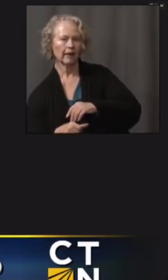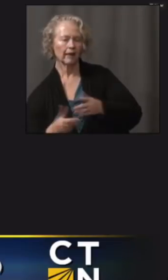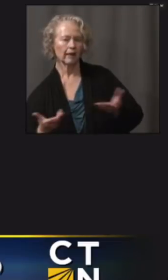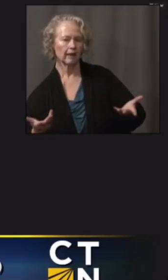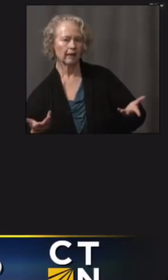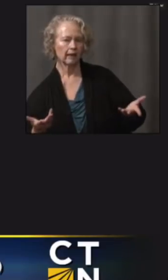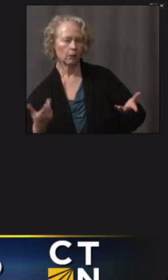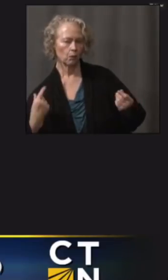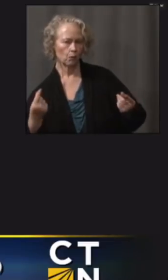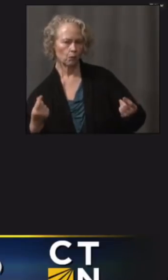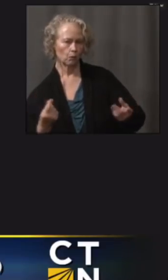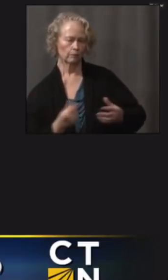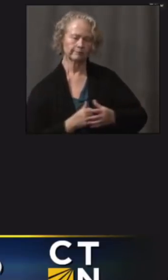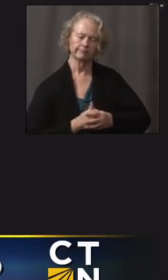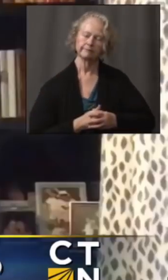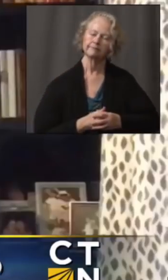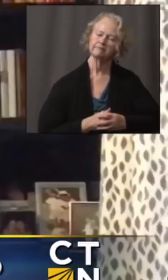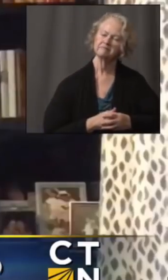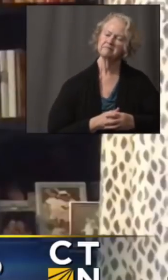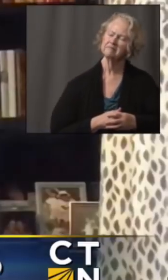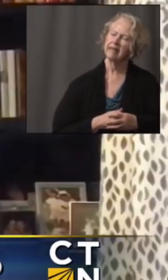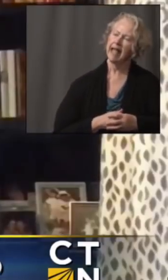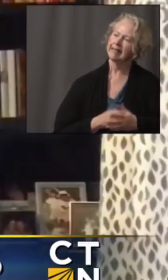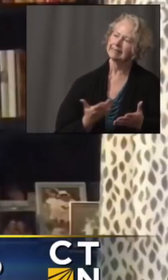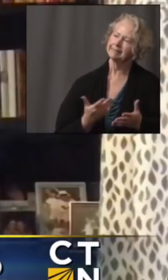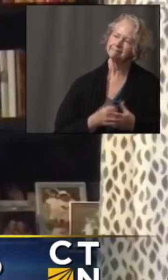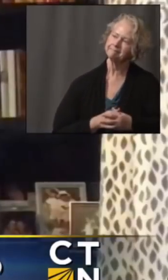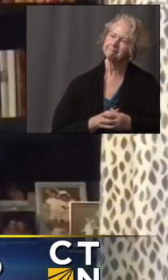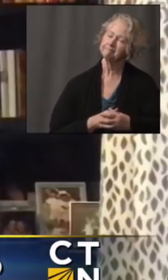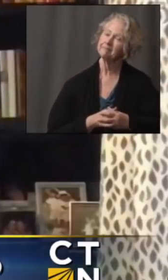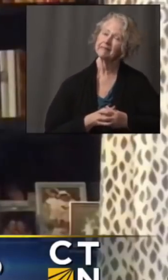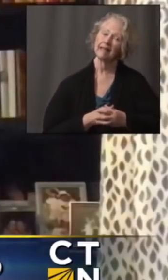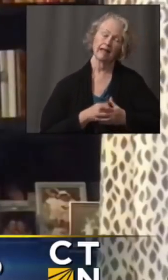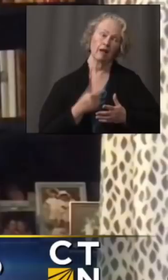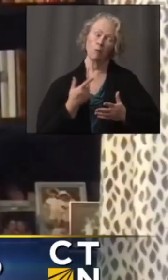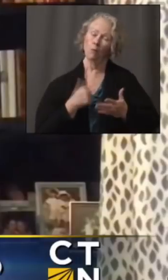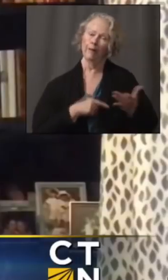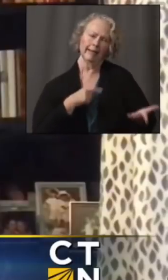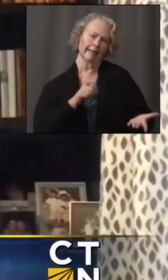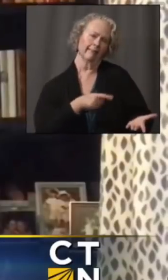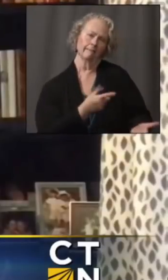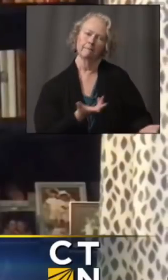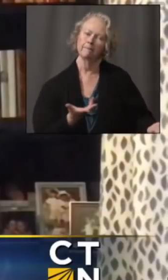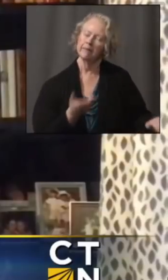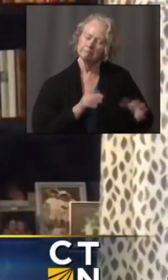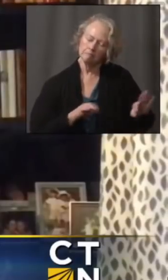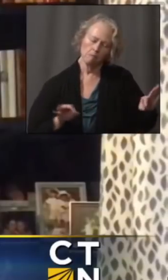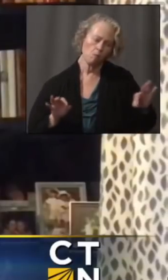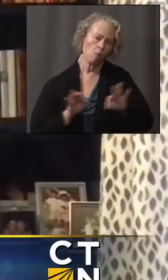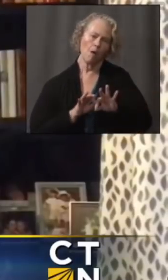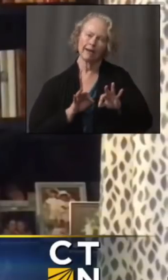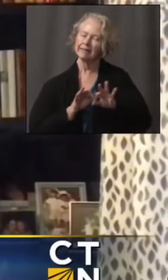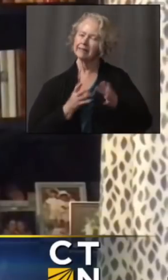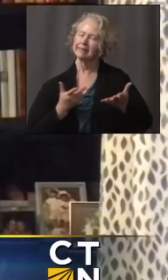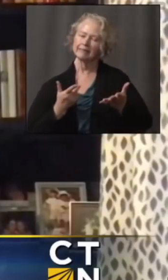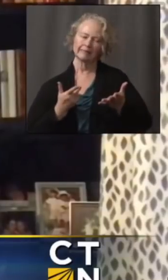own. I don't think so, Julie. I mean, what they're doing is absolutely vital. And I described the